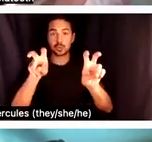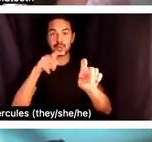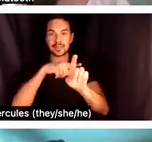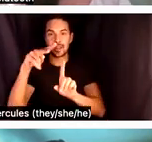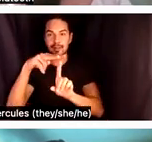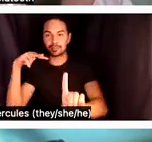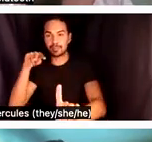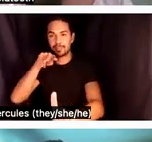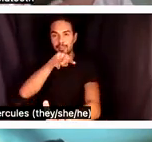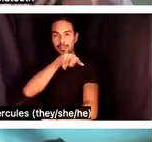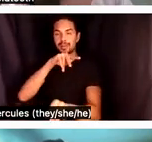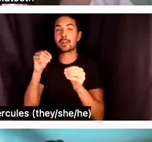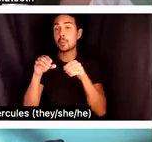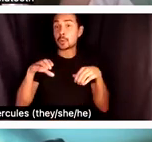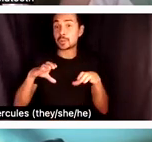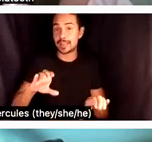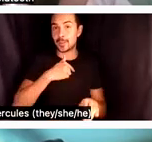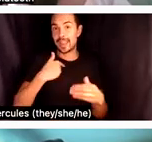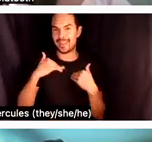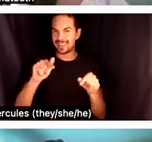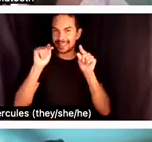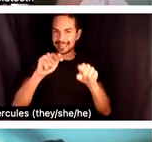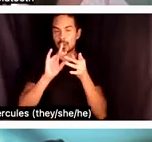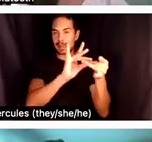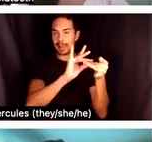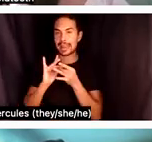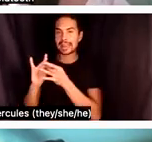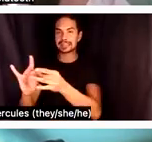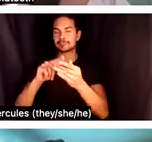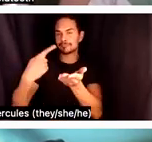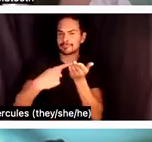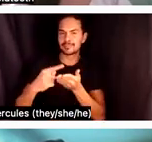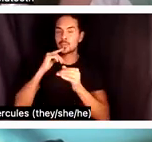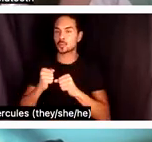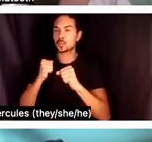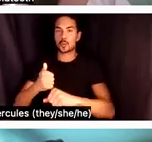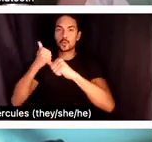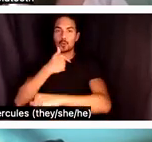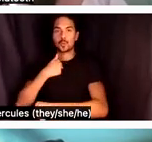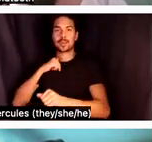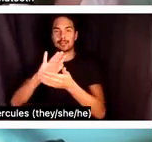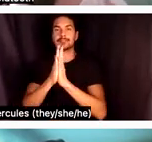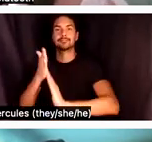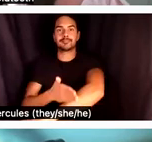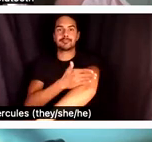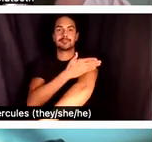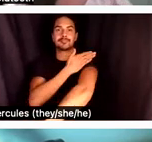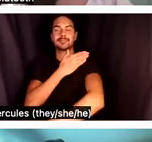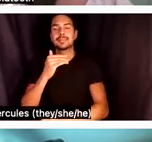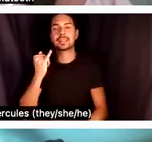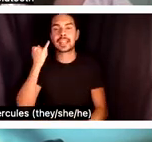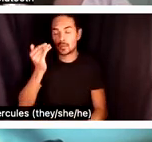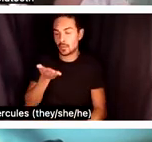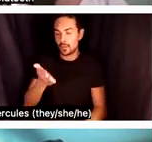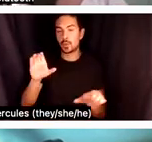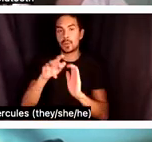chances we have like this to connect with each other, I feel like the stronger we'll be. I mean, like you're down there doing policy,